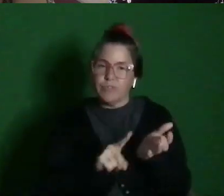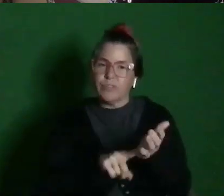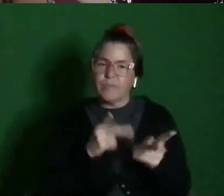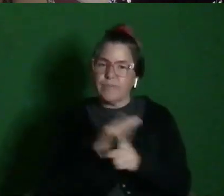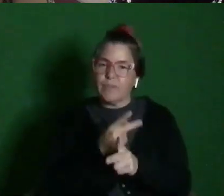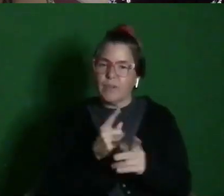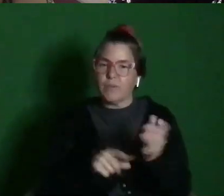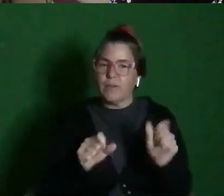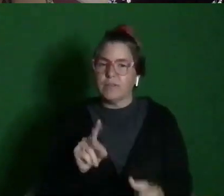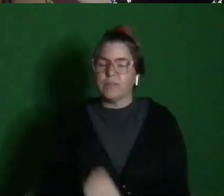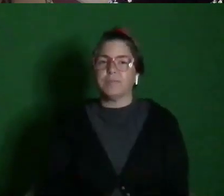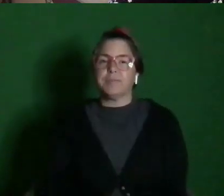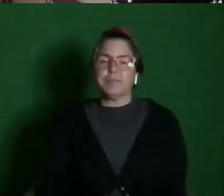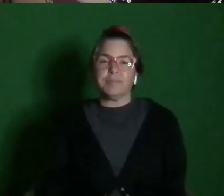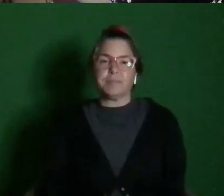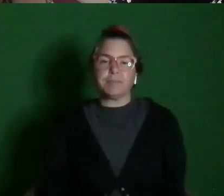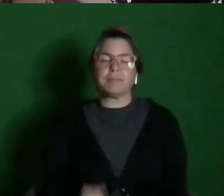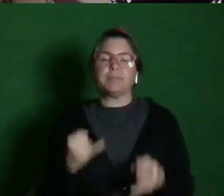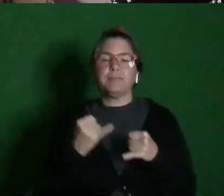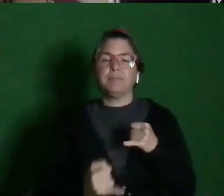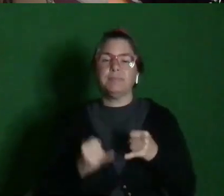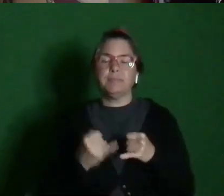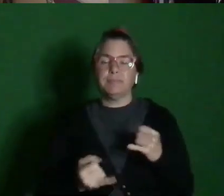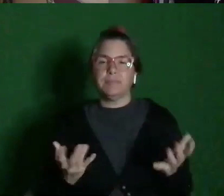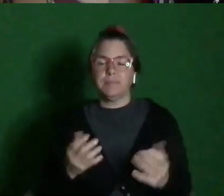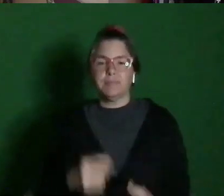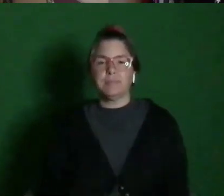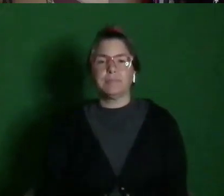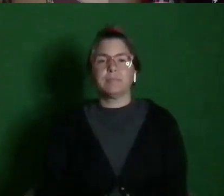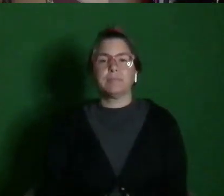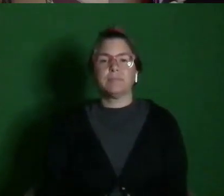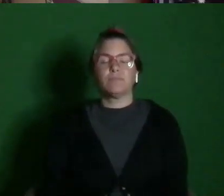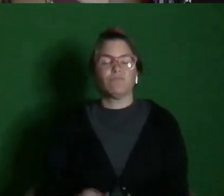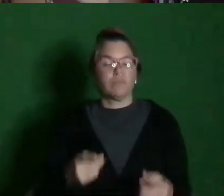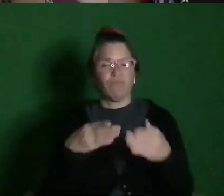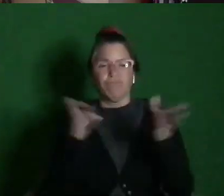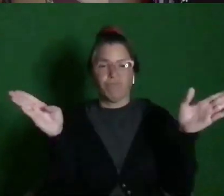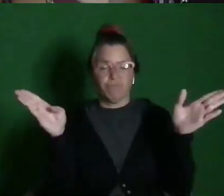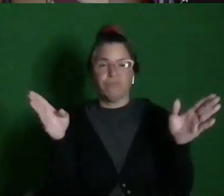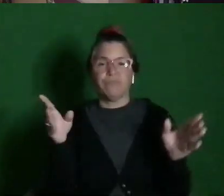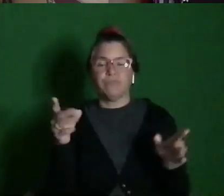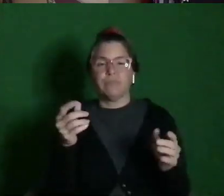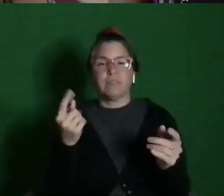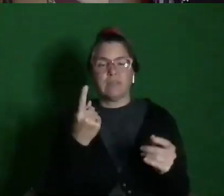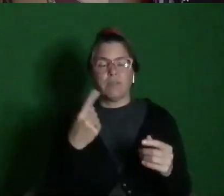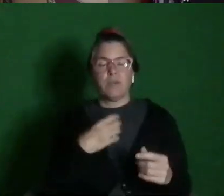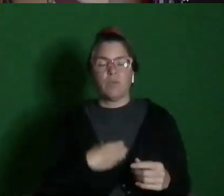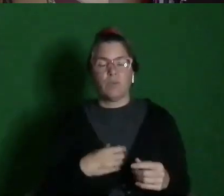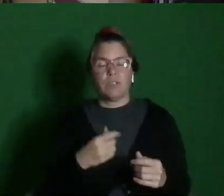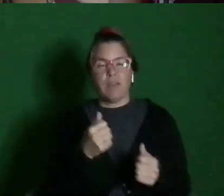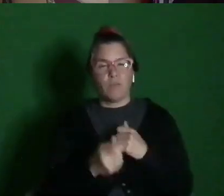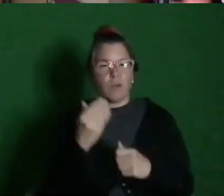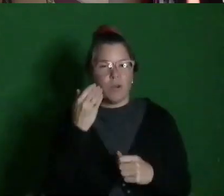do. And the last question is, so this one's really open. Is there something that you wish everyone